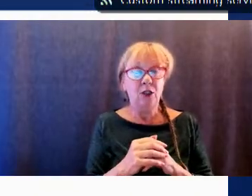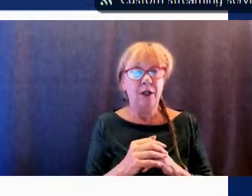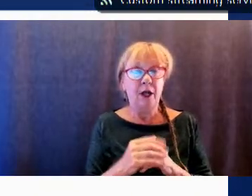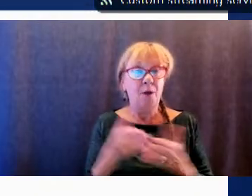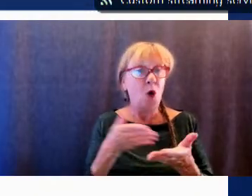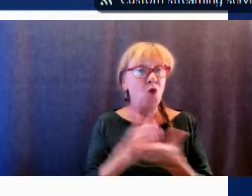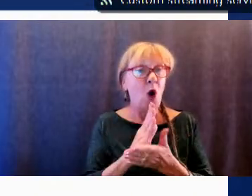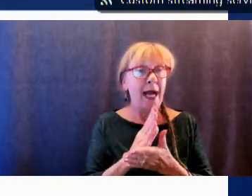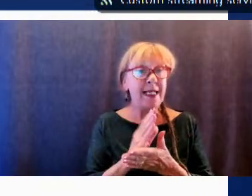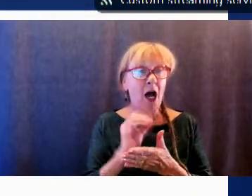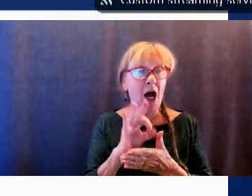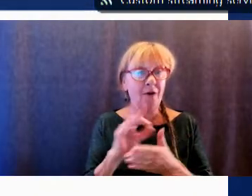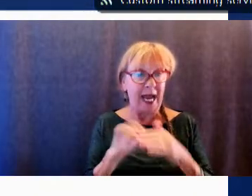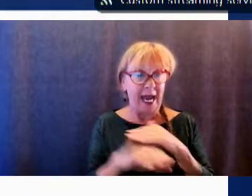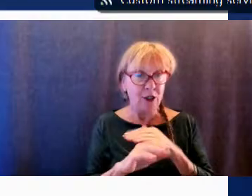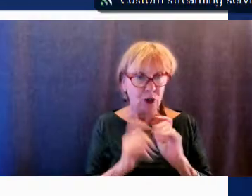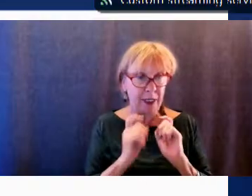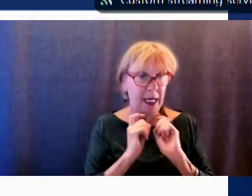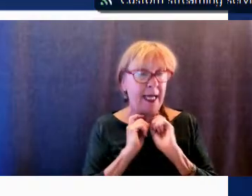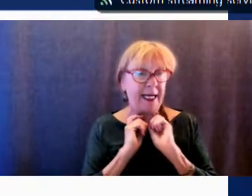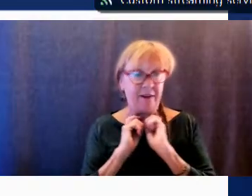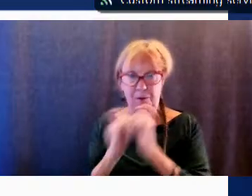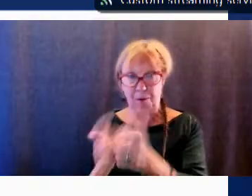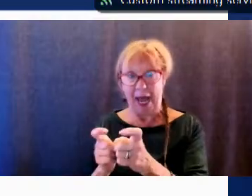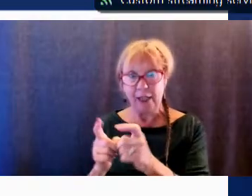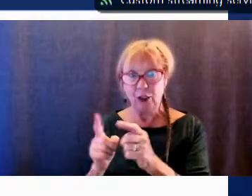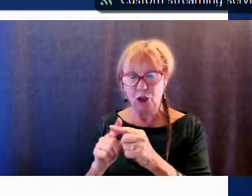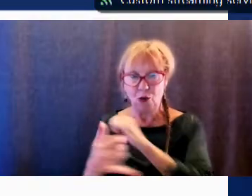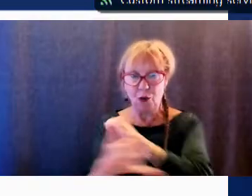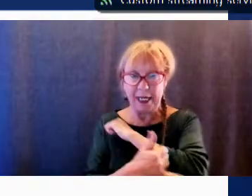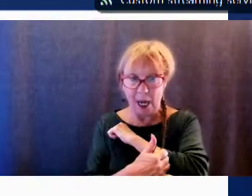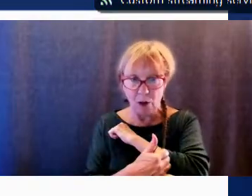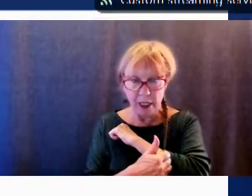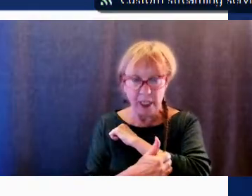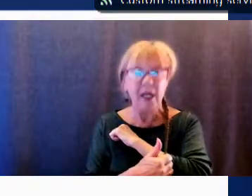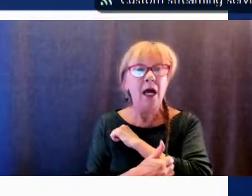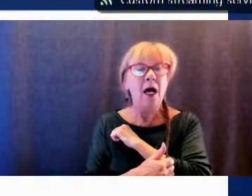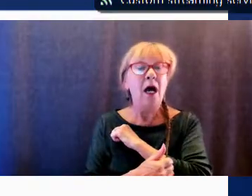to the county for the final sign off, it's